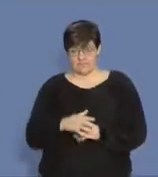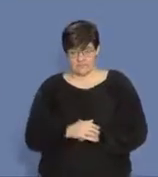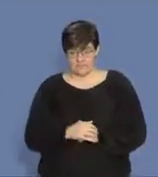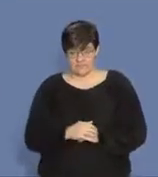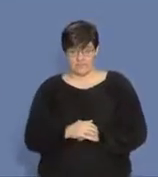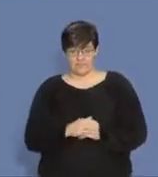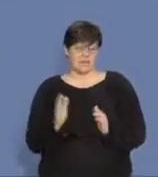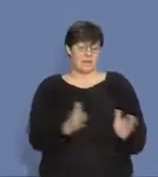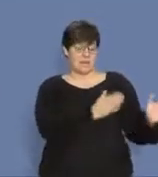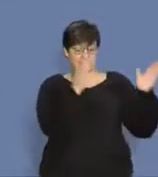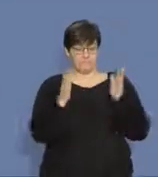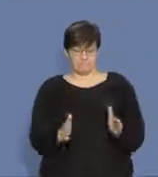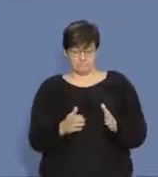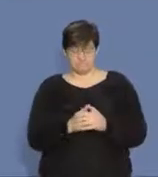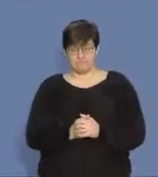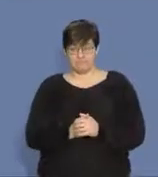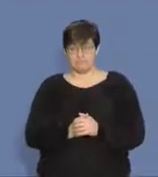11,475. Okay, next one.